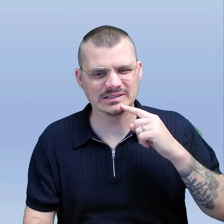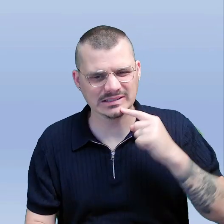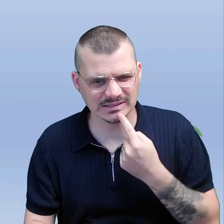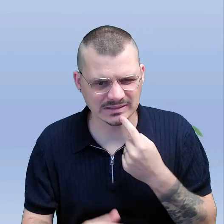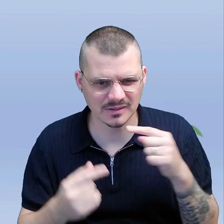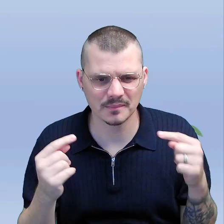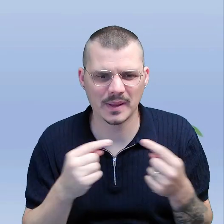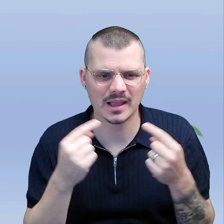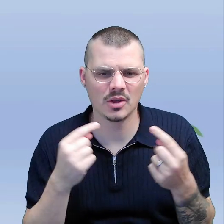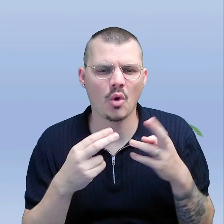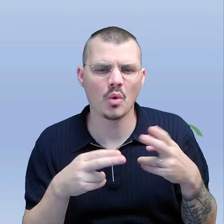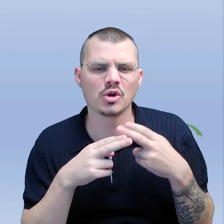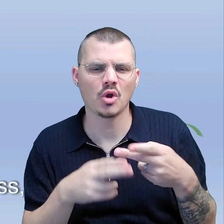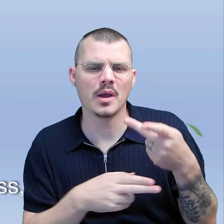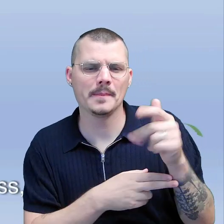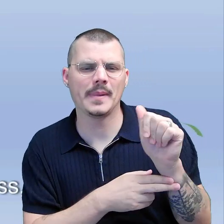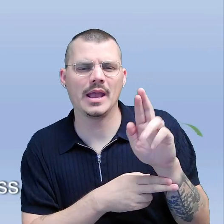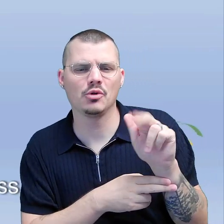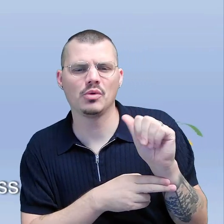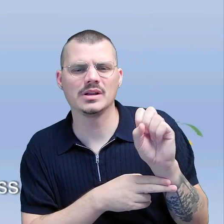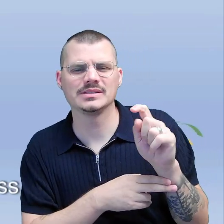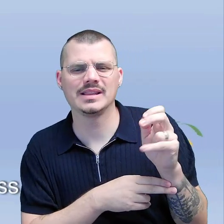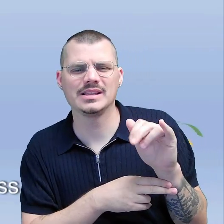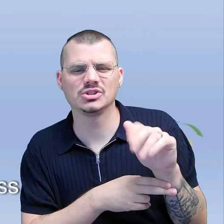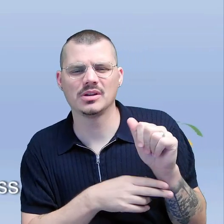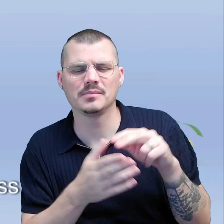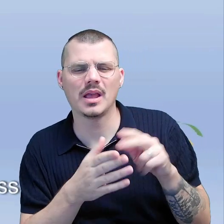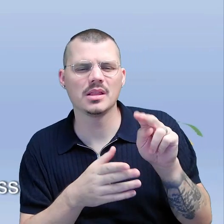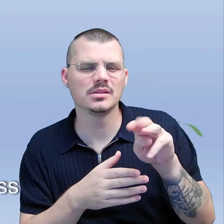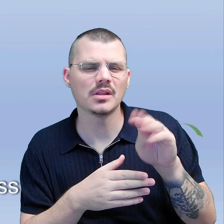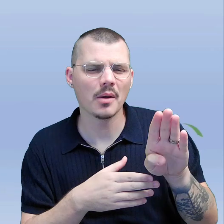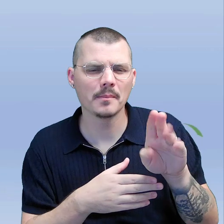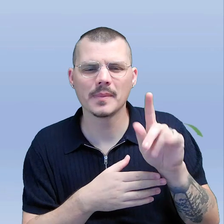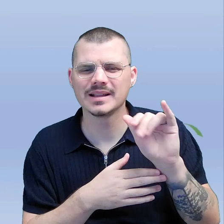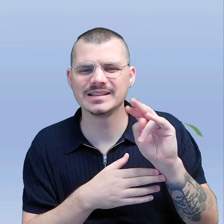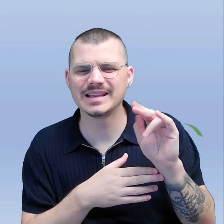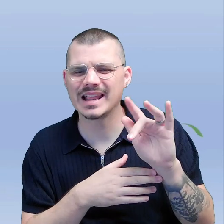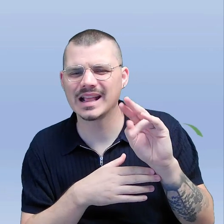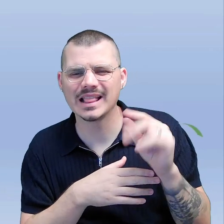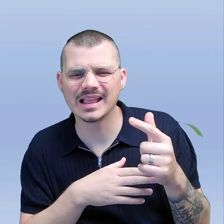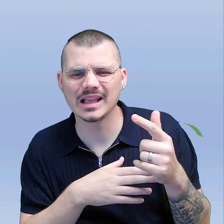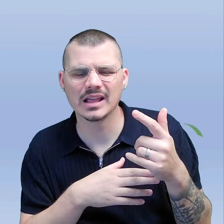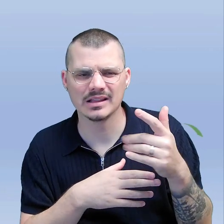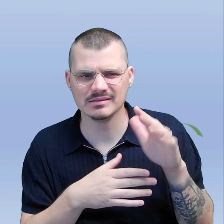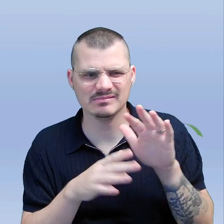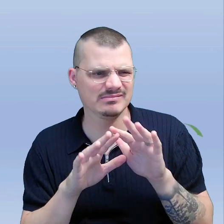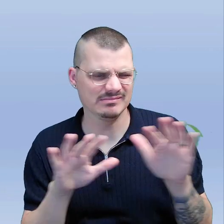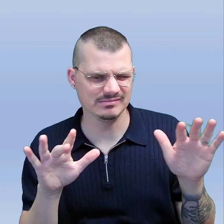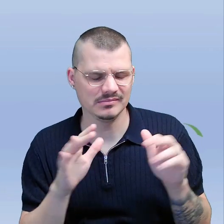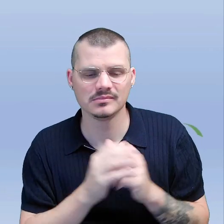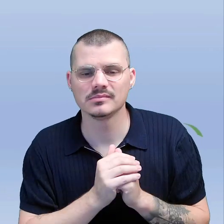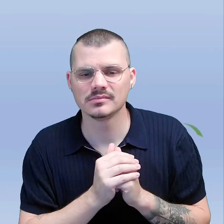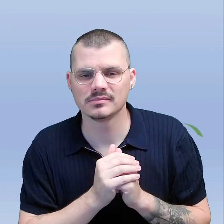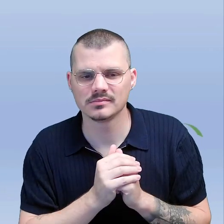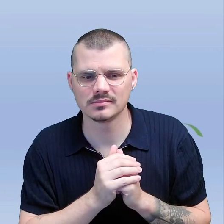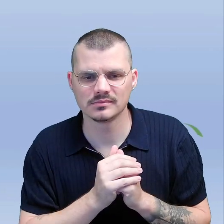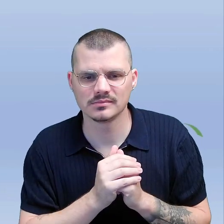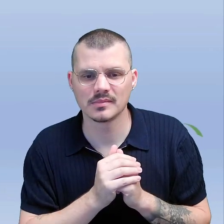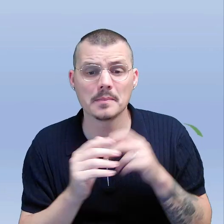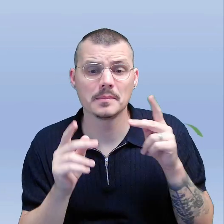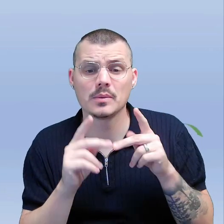they have terrible pain or what's called a paresthesia, numbness, tingling, bizarre feelings of that